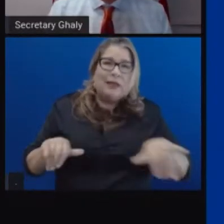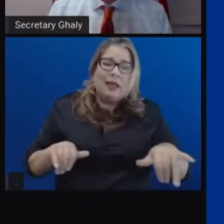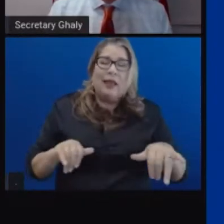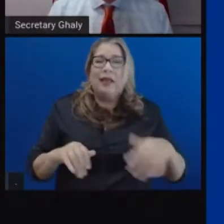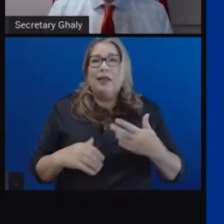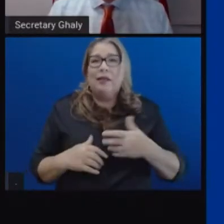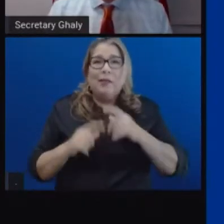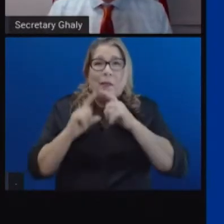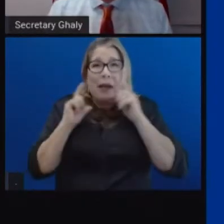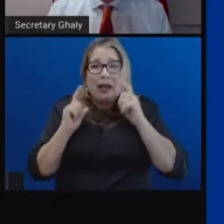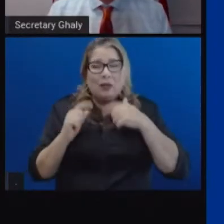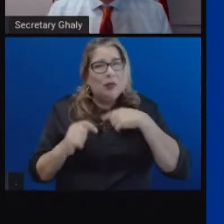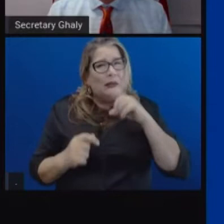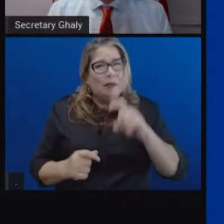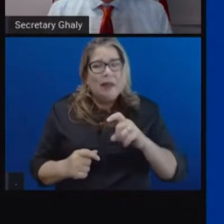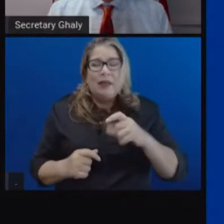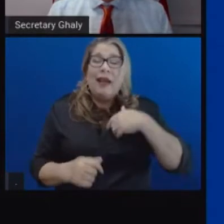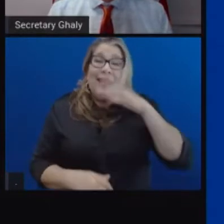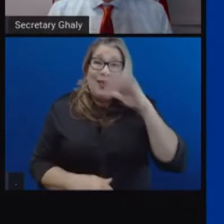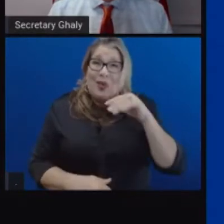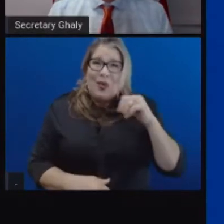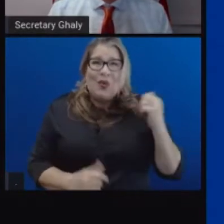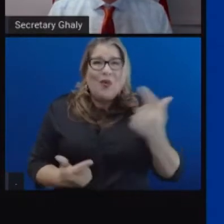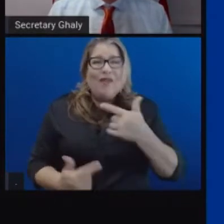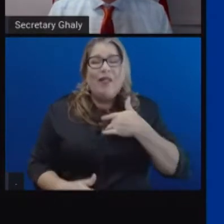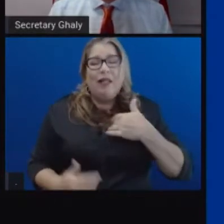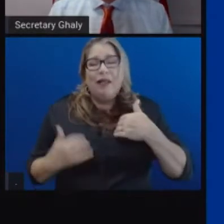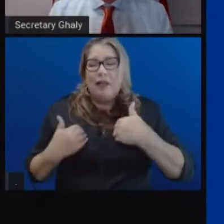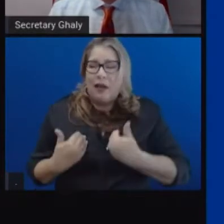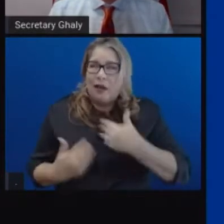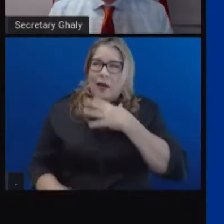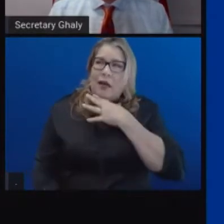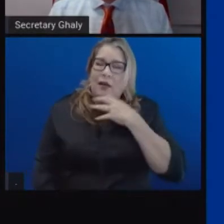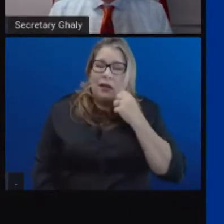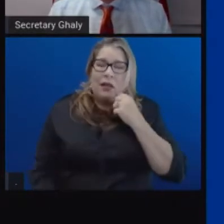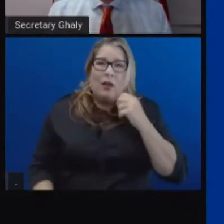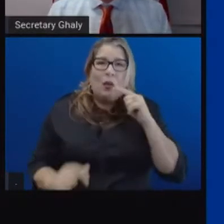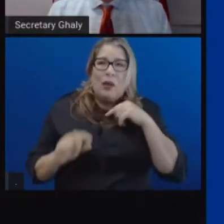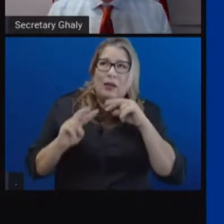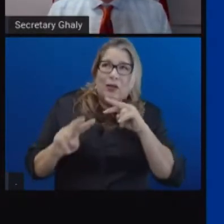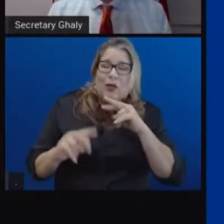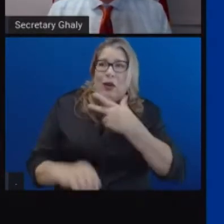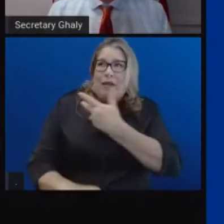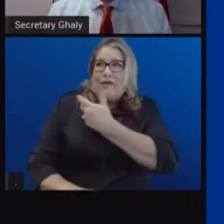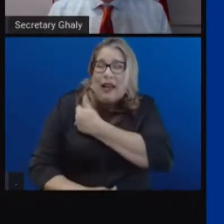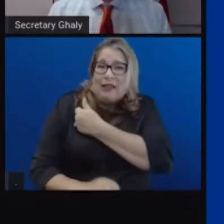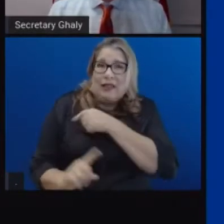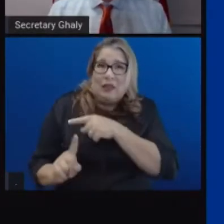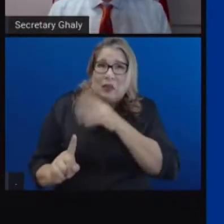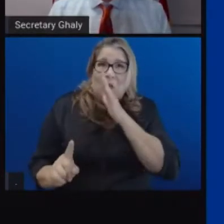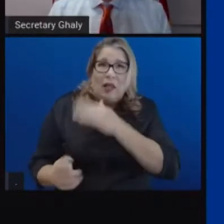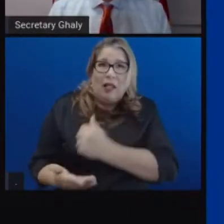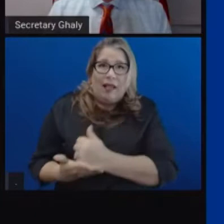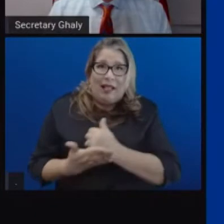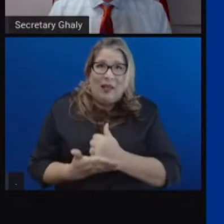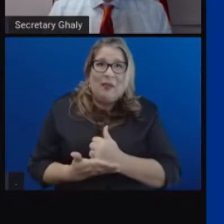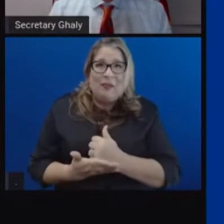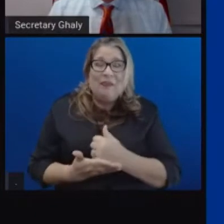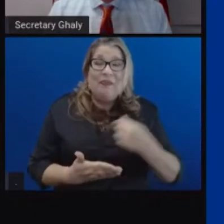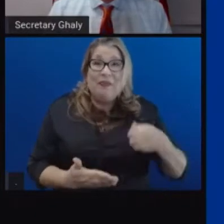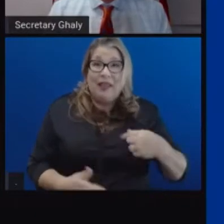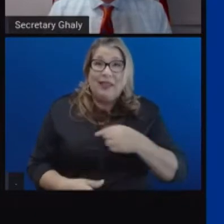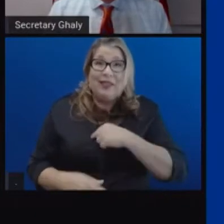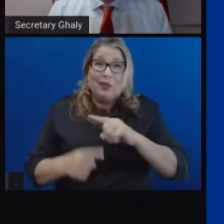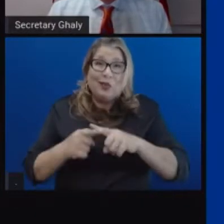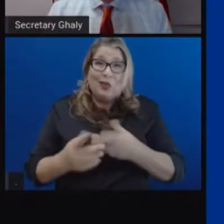are tired. I know it's exhausting. I know there's the hope of the vaccine, which should really help our ability to get